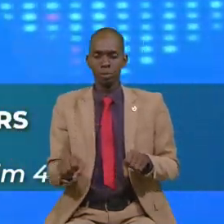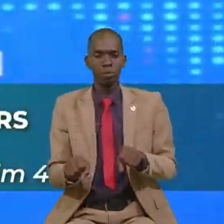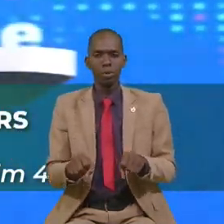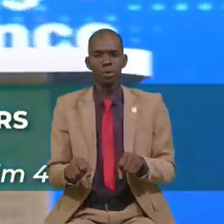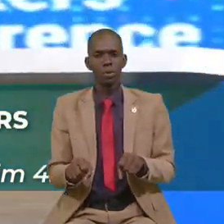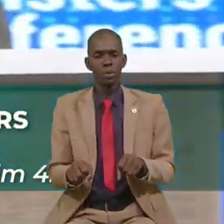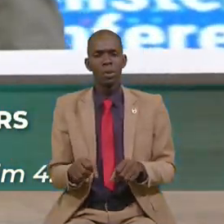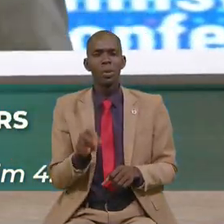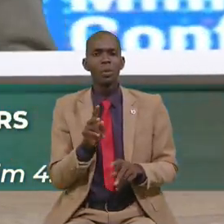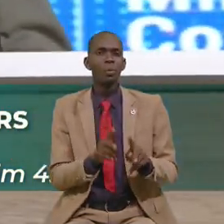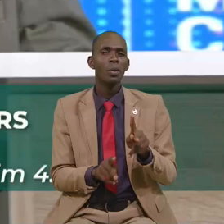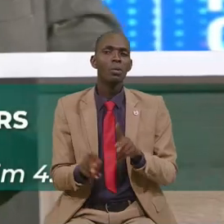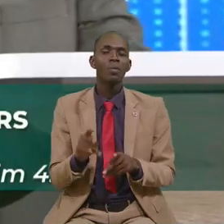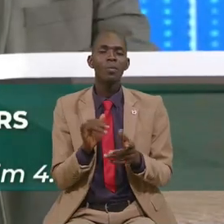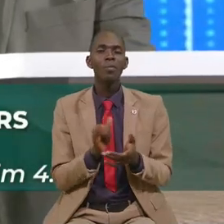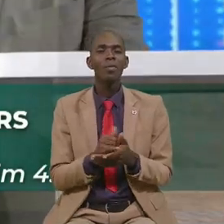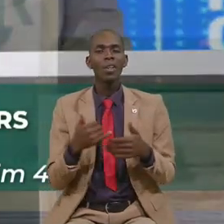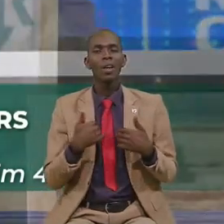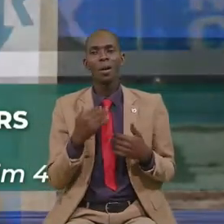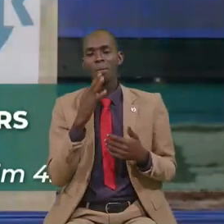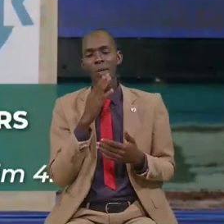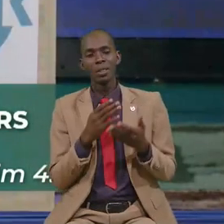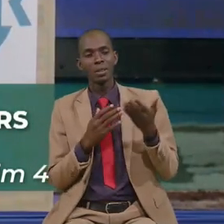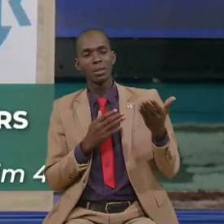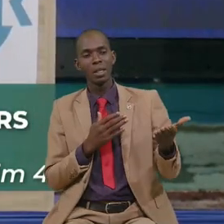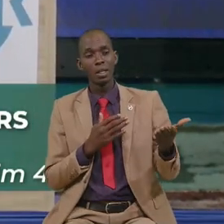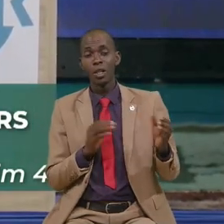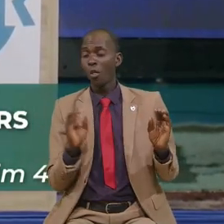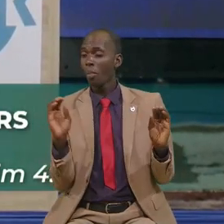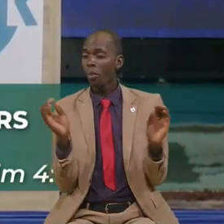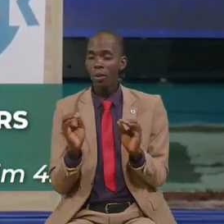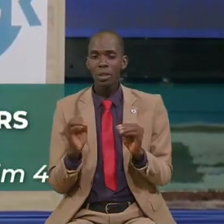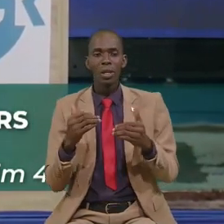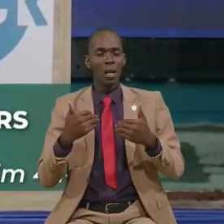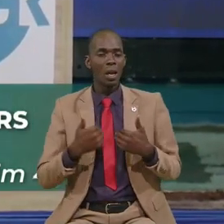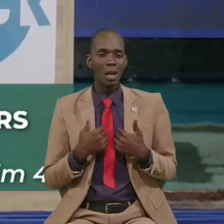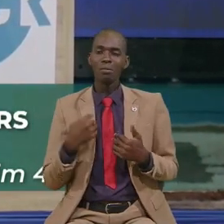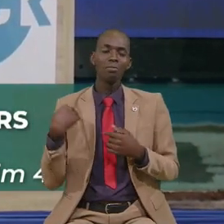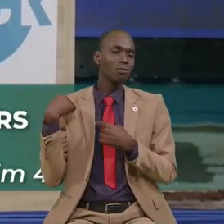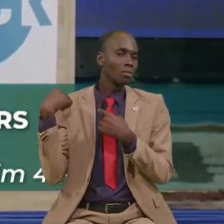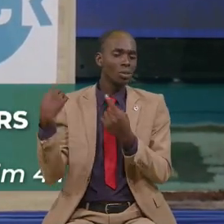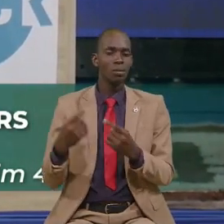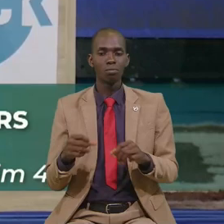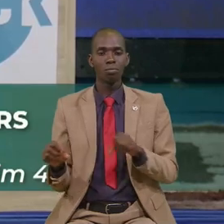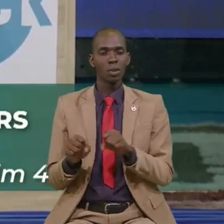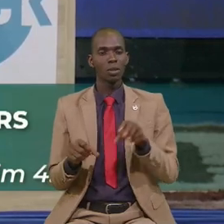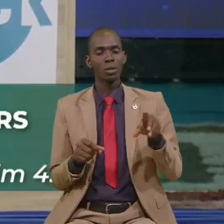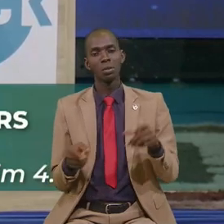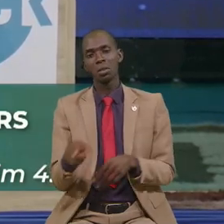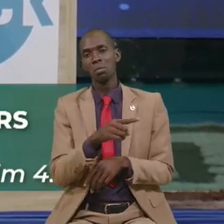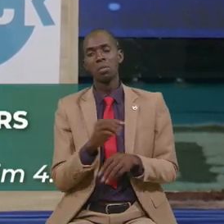people that have been there, nothing had ever shaken them, nothing has ever moved